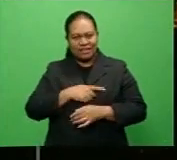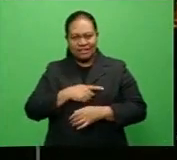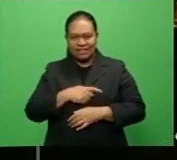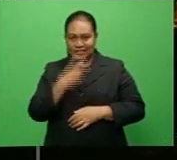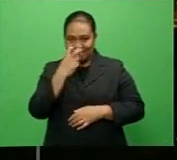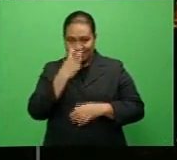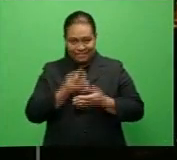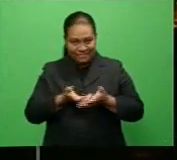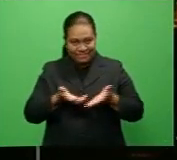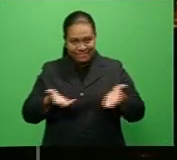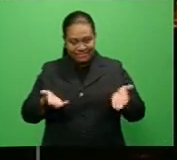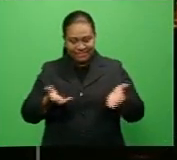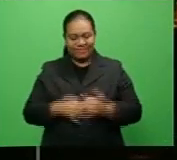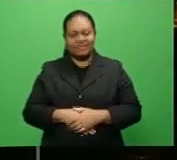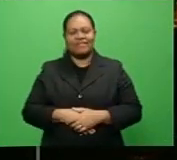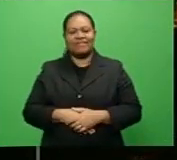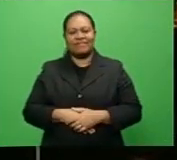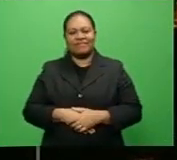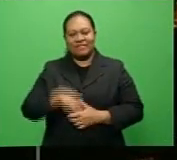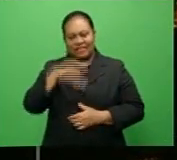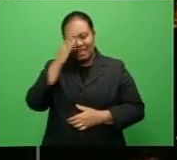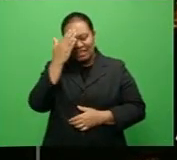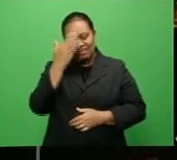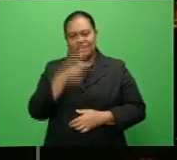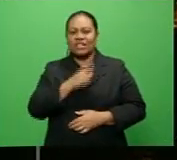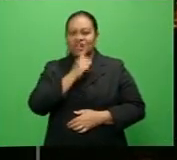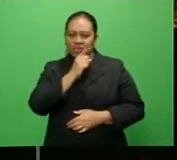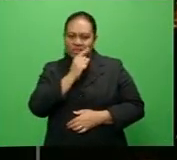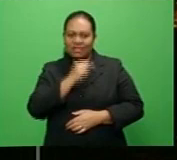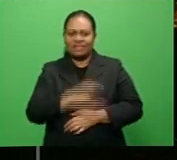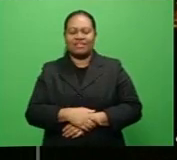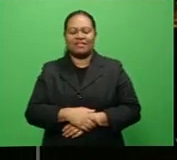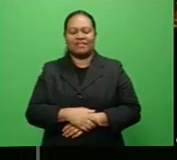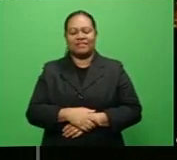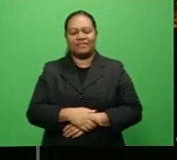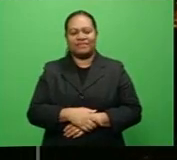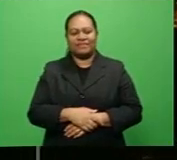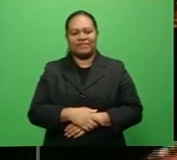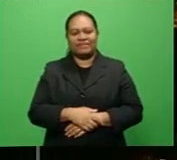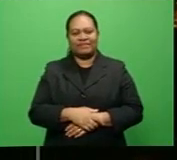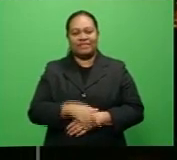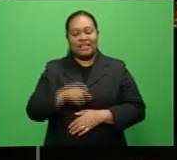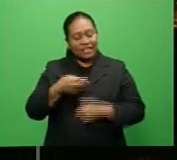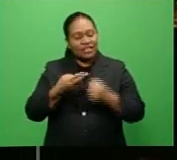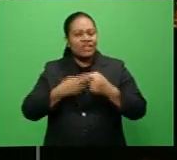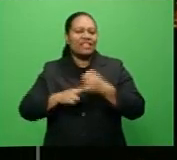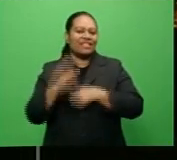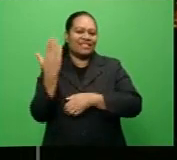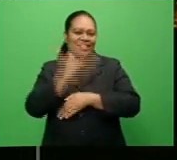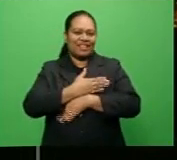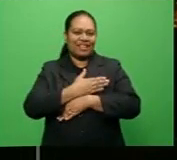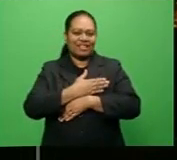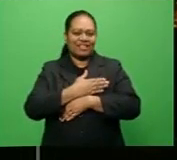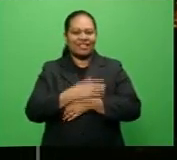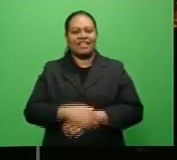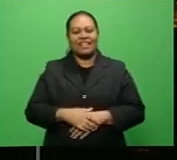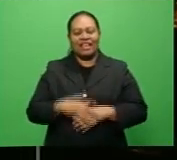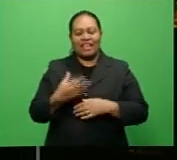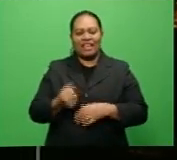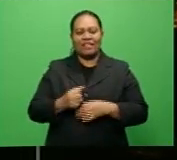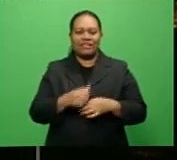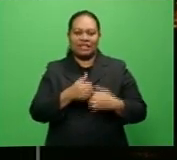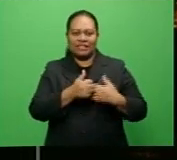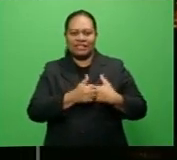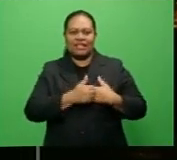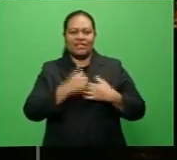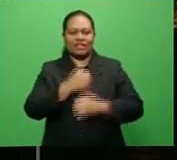fbcnews@fbc.com.fj, via Facebook page FBC News and our Twitter page at FBC_news. That's your news for tonight from the team and I. Have a safe and